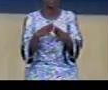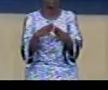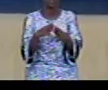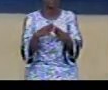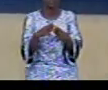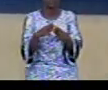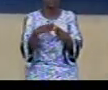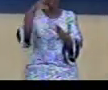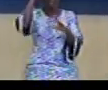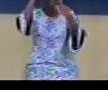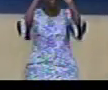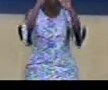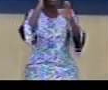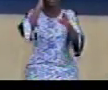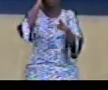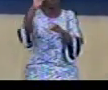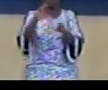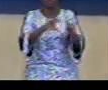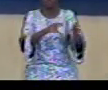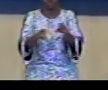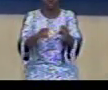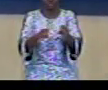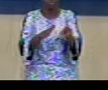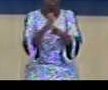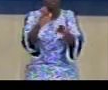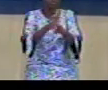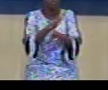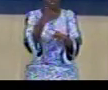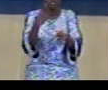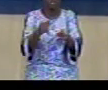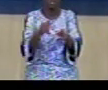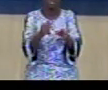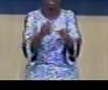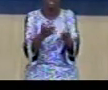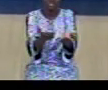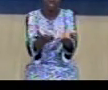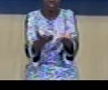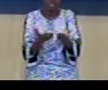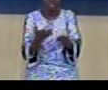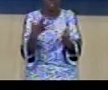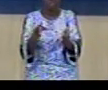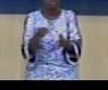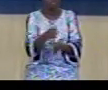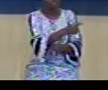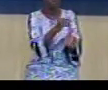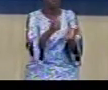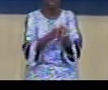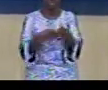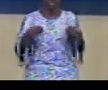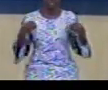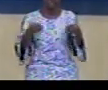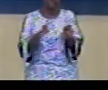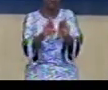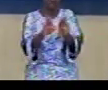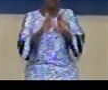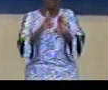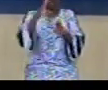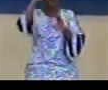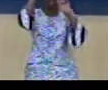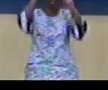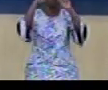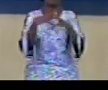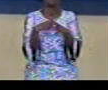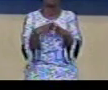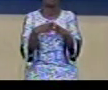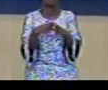he will fulfill the desire of them that fear him. The people that fear